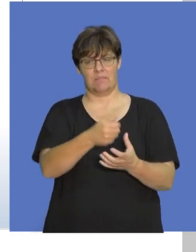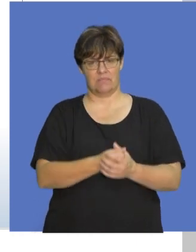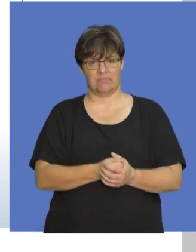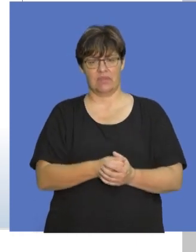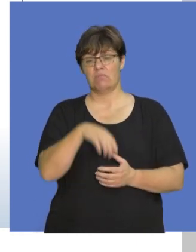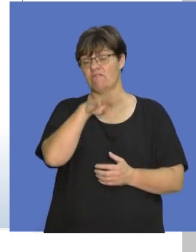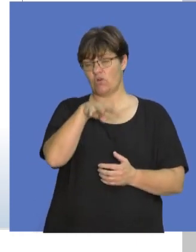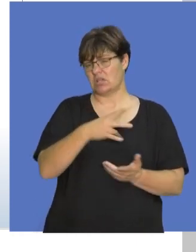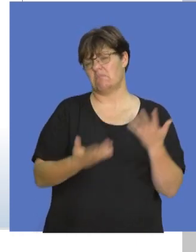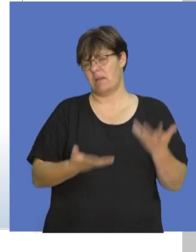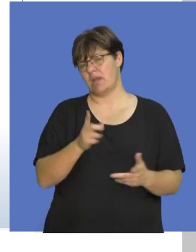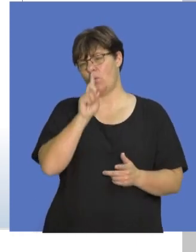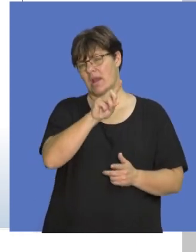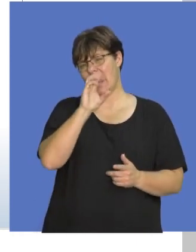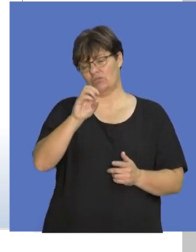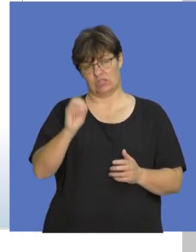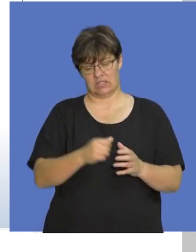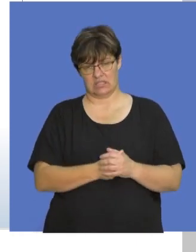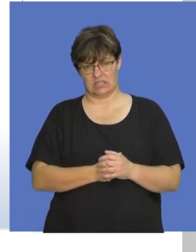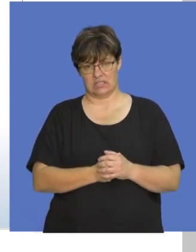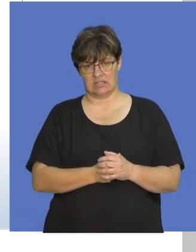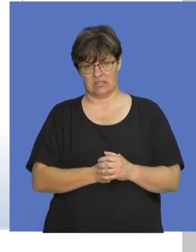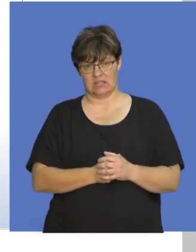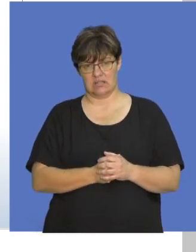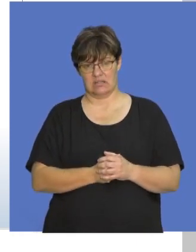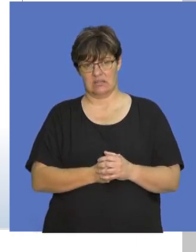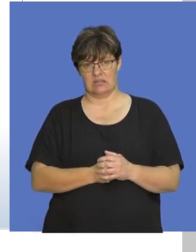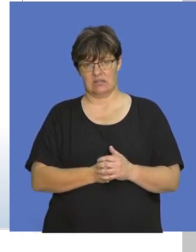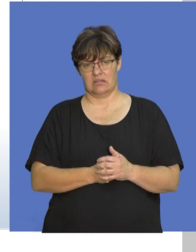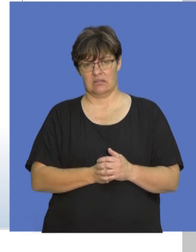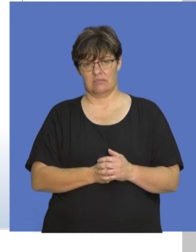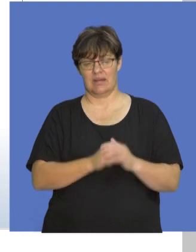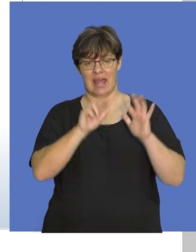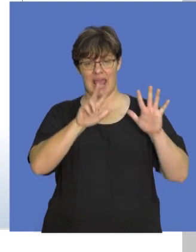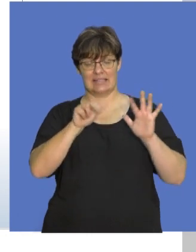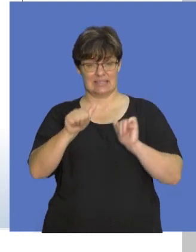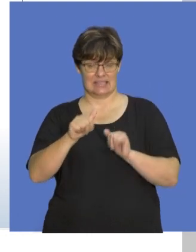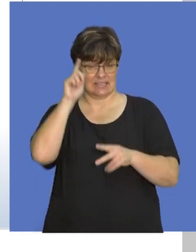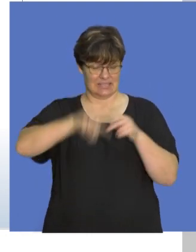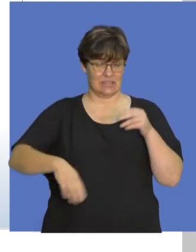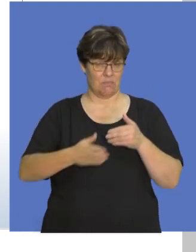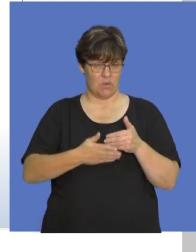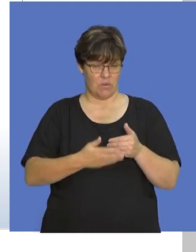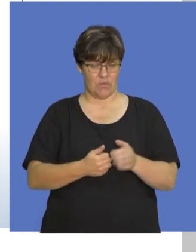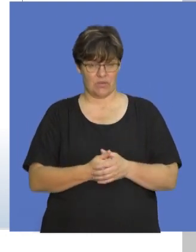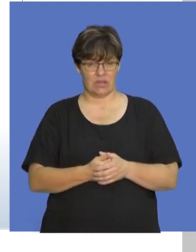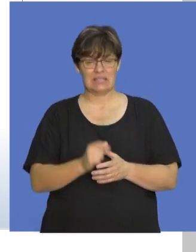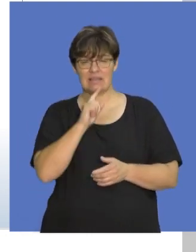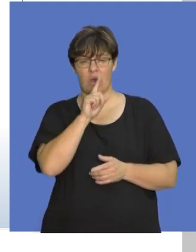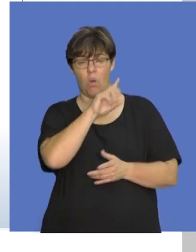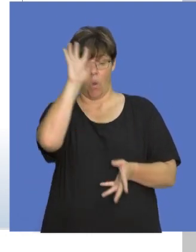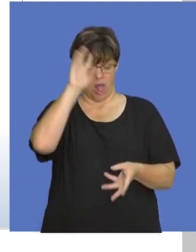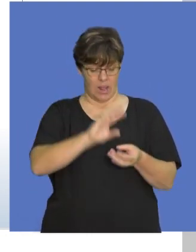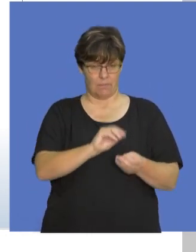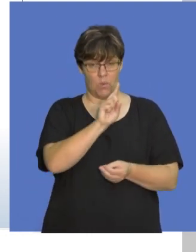number. Let's change it. We're at 14. I want to get it to 100. So if I take that, I'm going to make it 86 spins. And